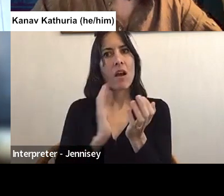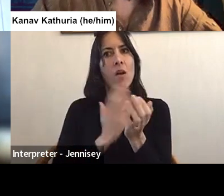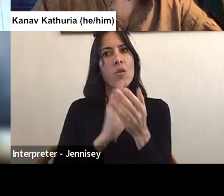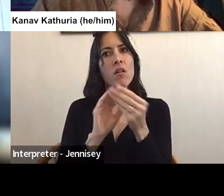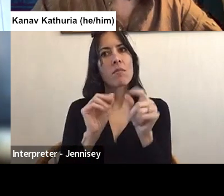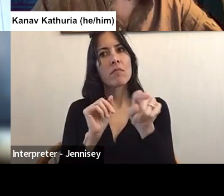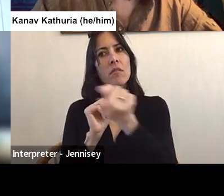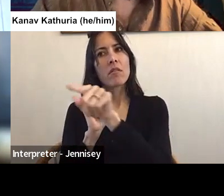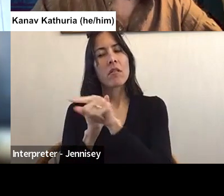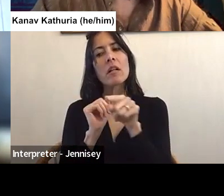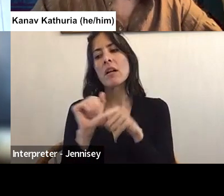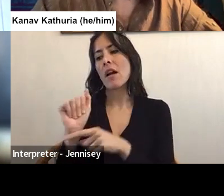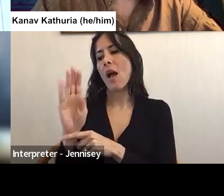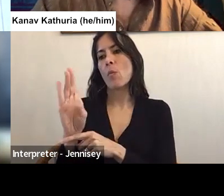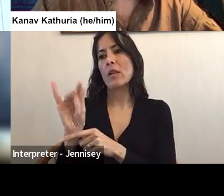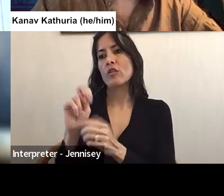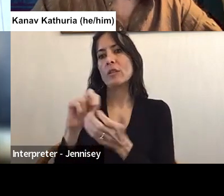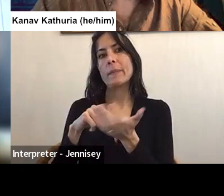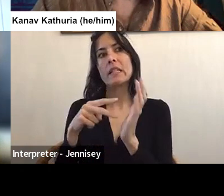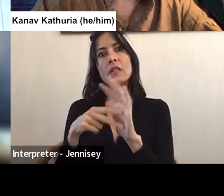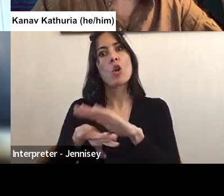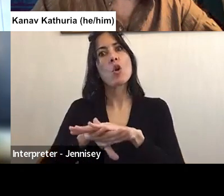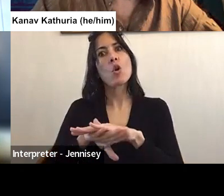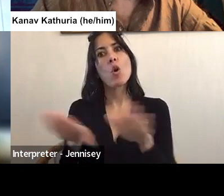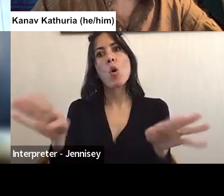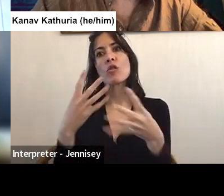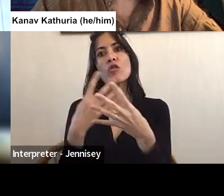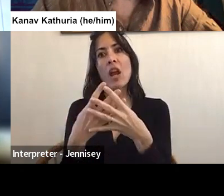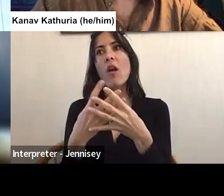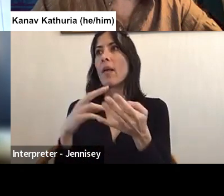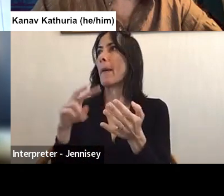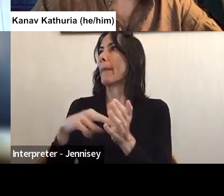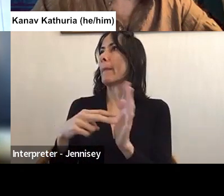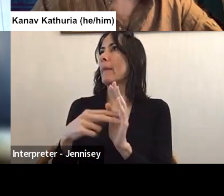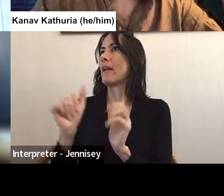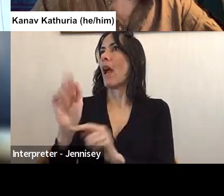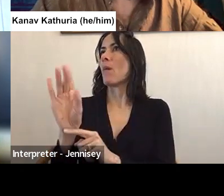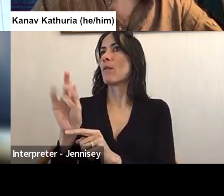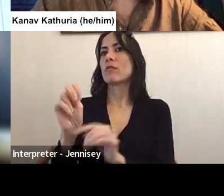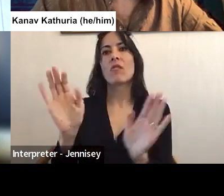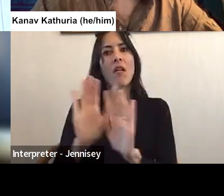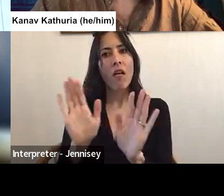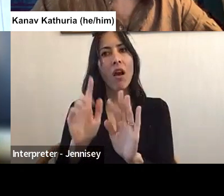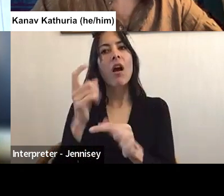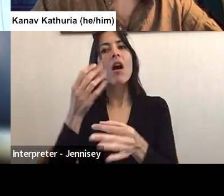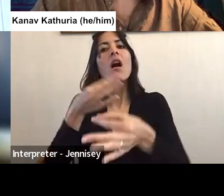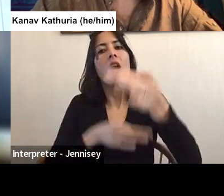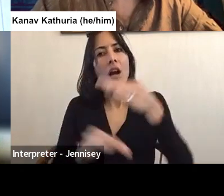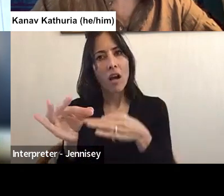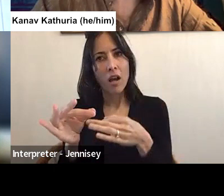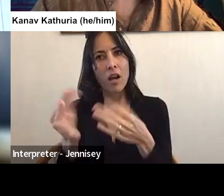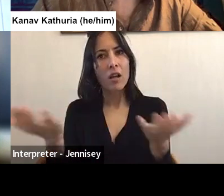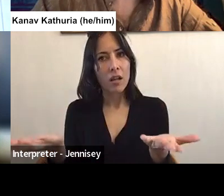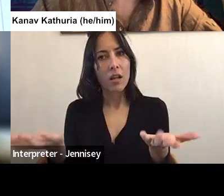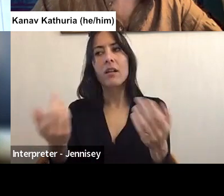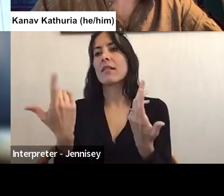simply the absence of prisons and incarceration, but it is also the presence of housing, the